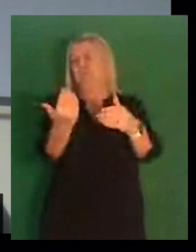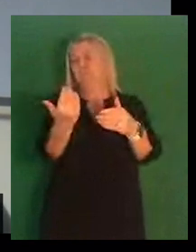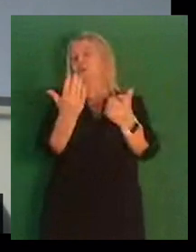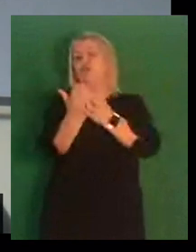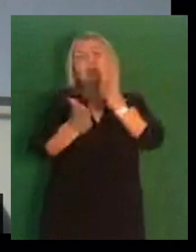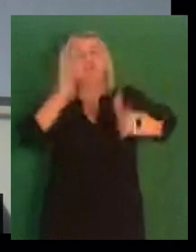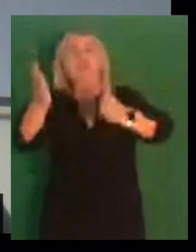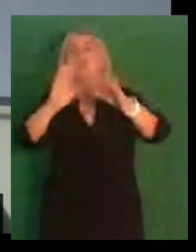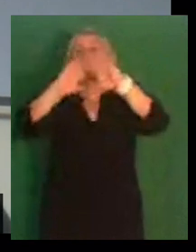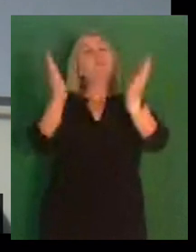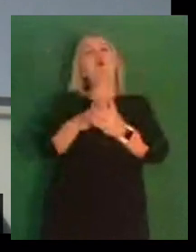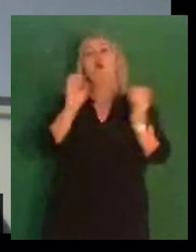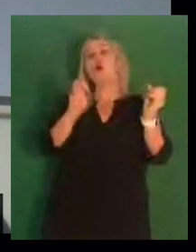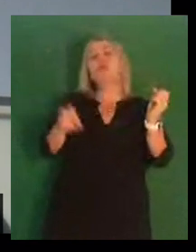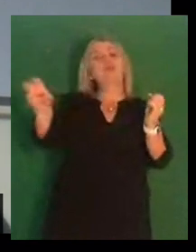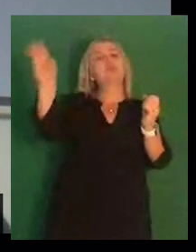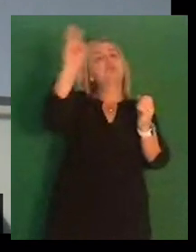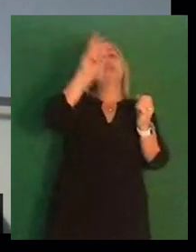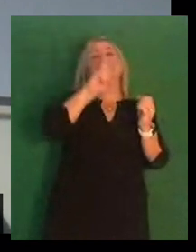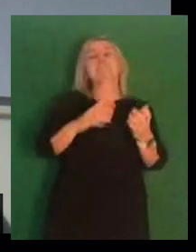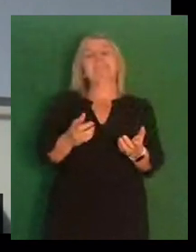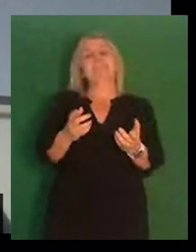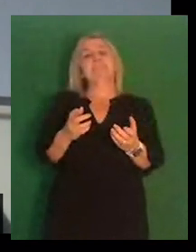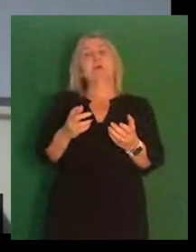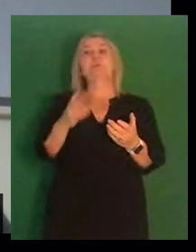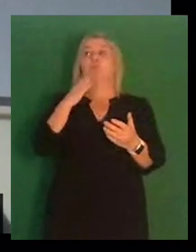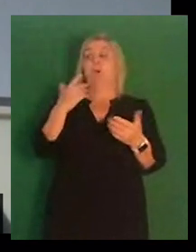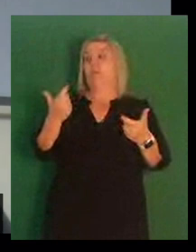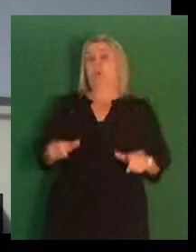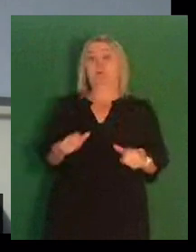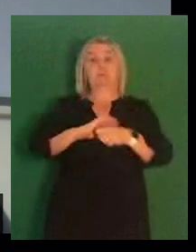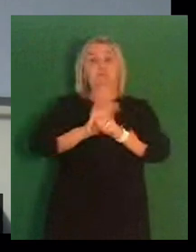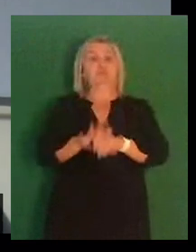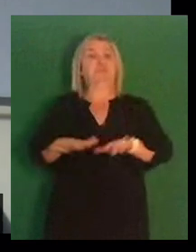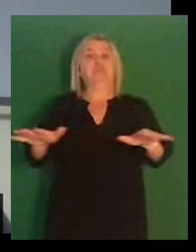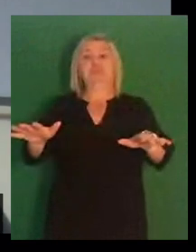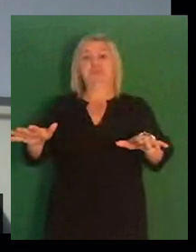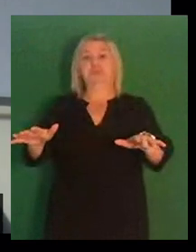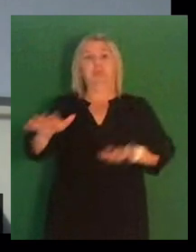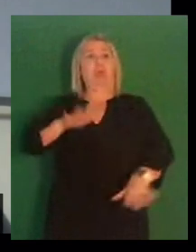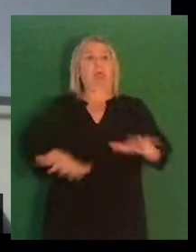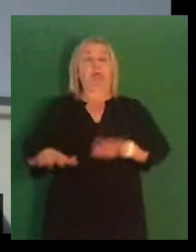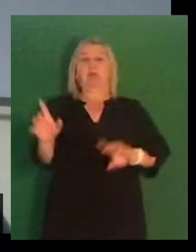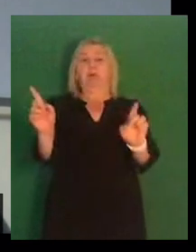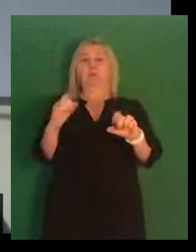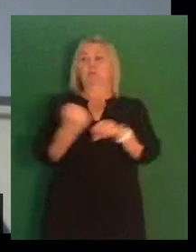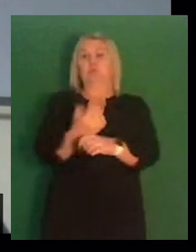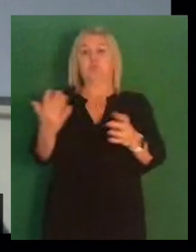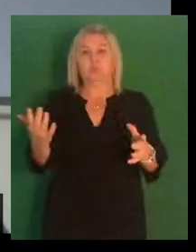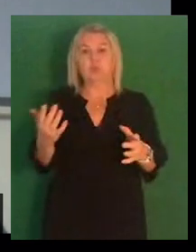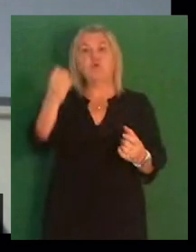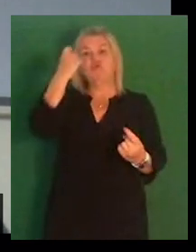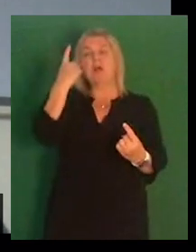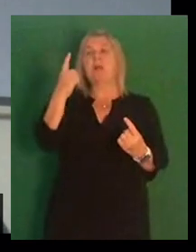of the lockdown and the start of the COVID crisis, we realised that because we were a Without